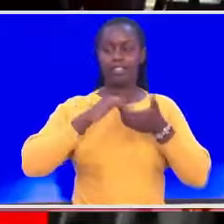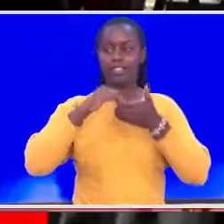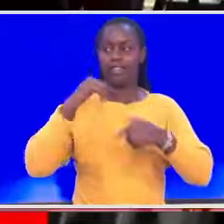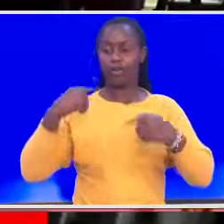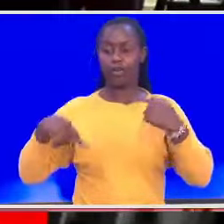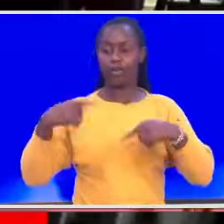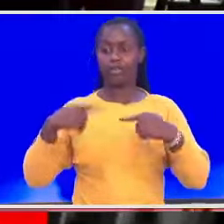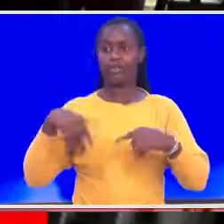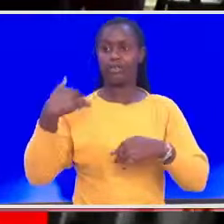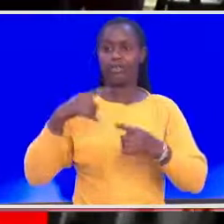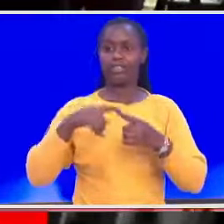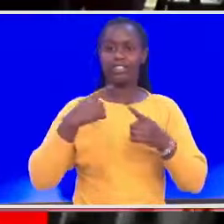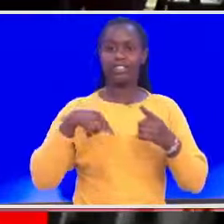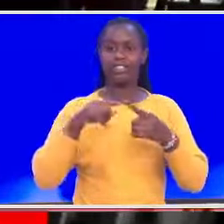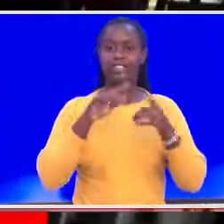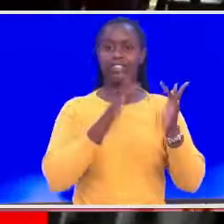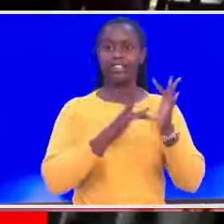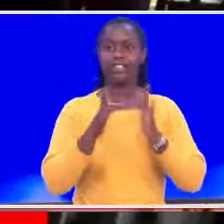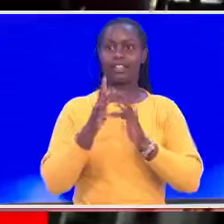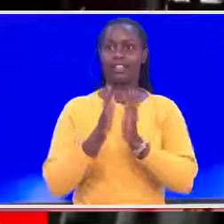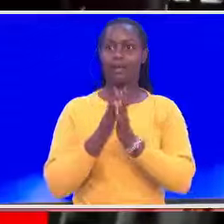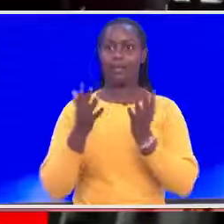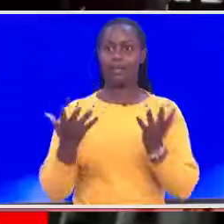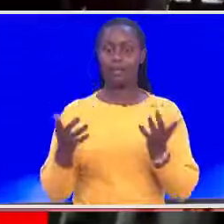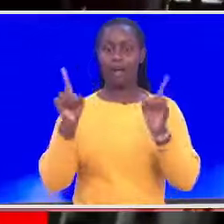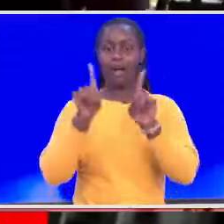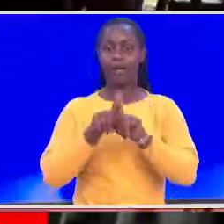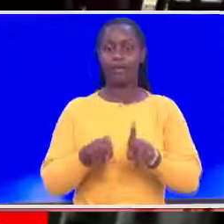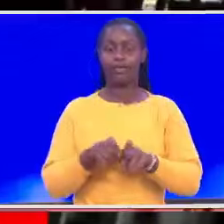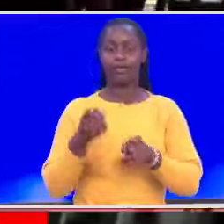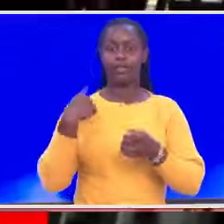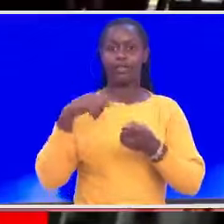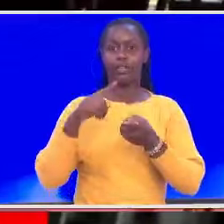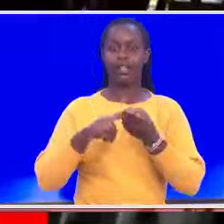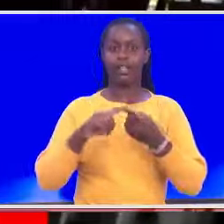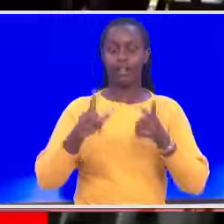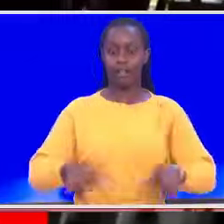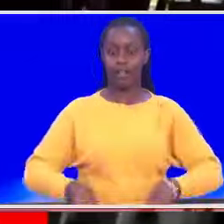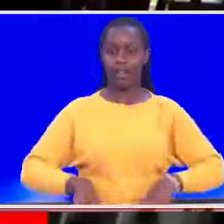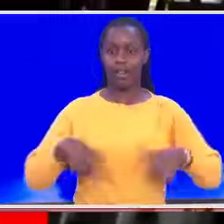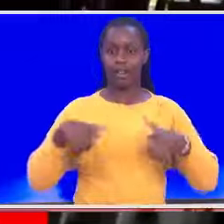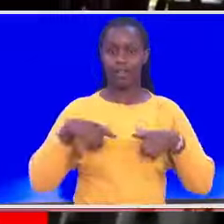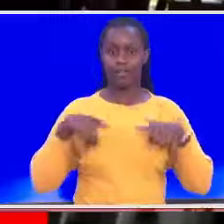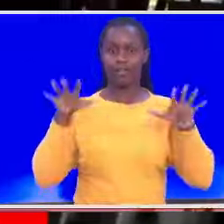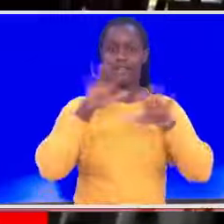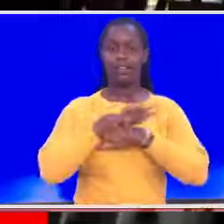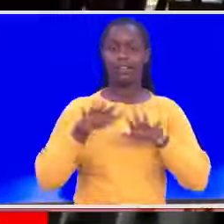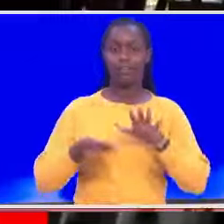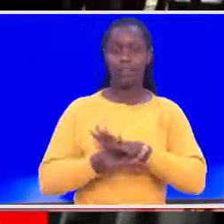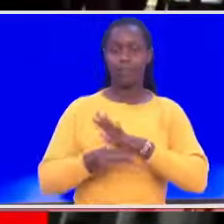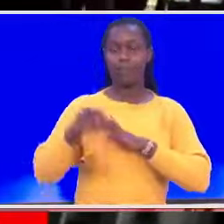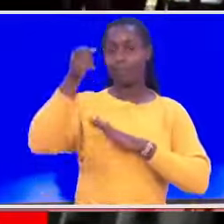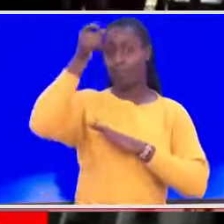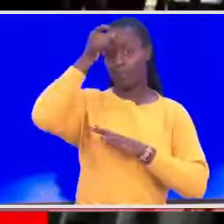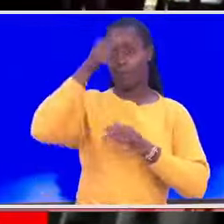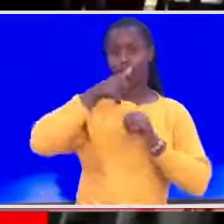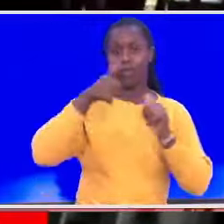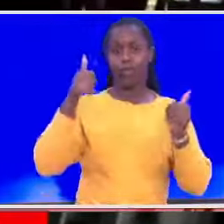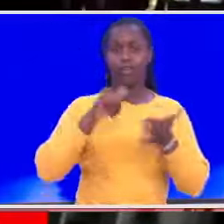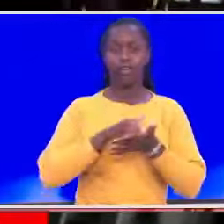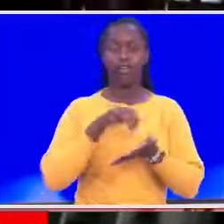reading the Bible and discuss the mortality and all these things of life. He understood that his